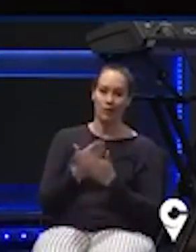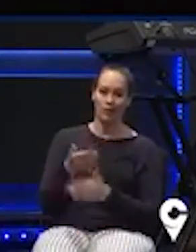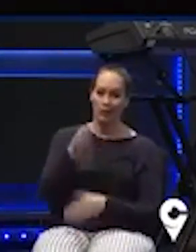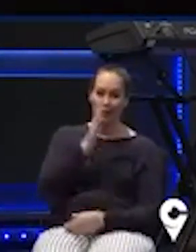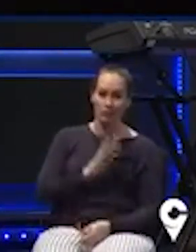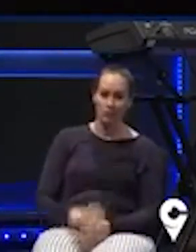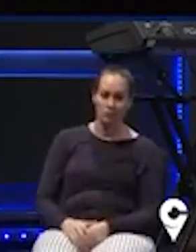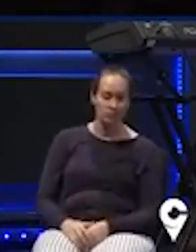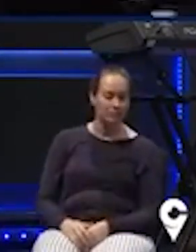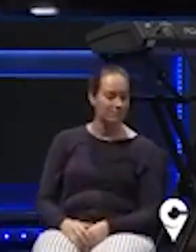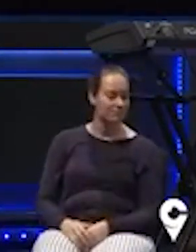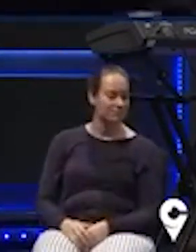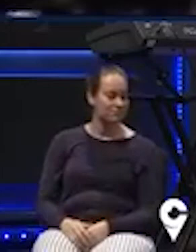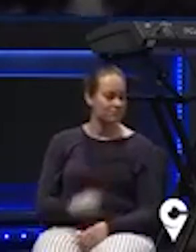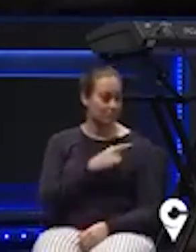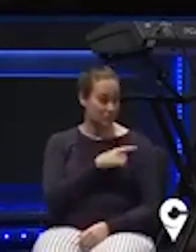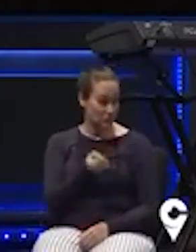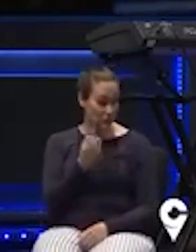of you? No, I'm not going to go there.